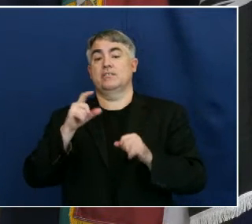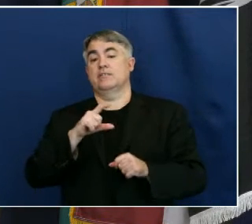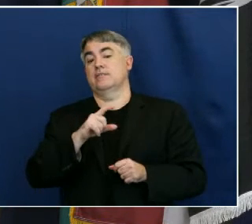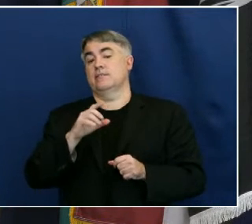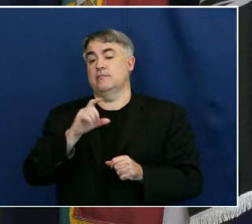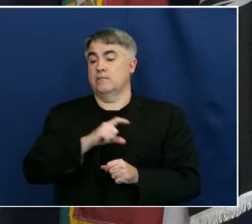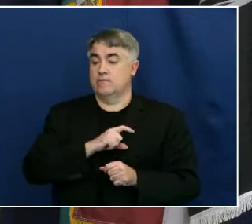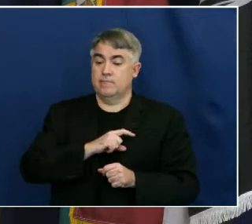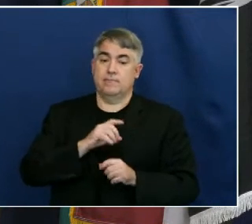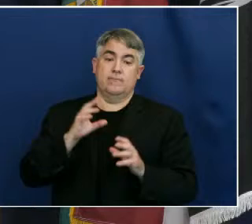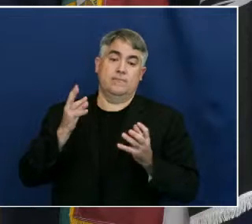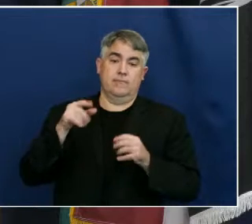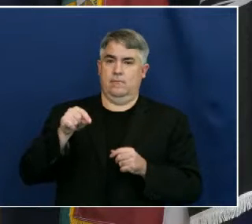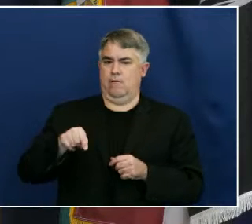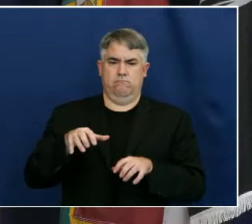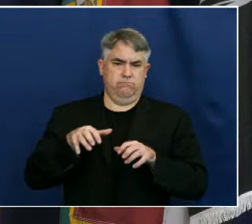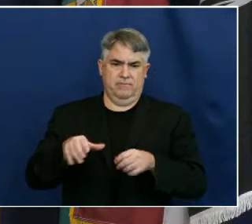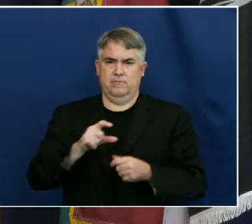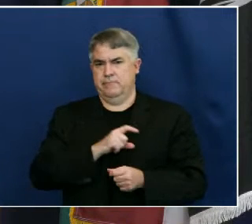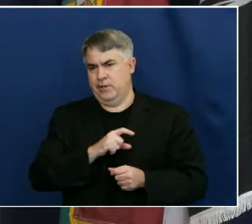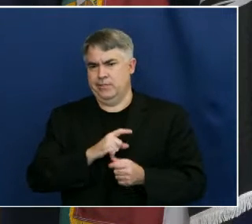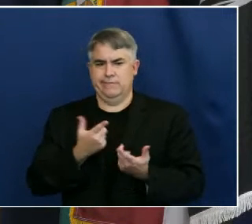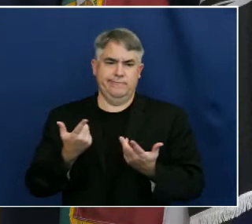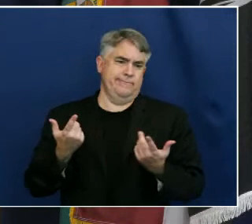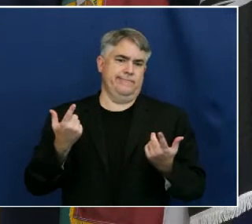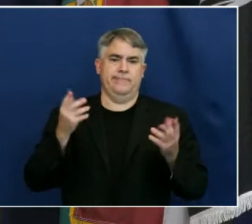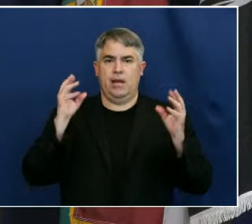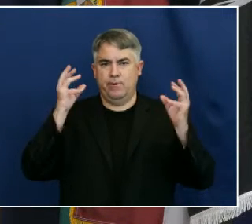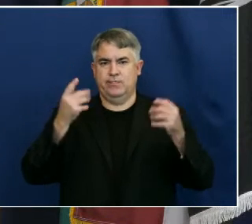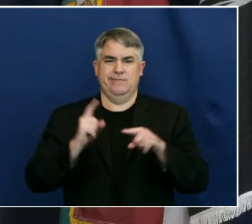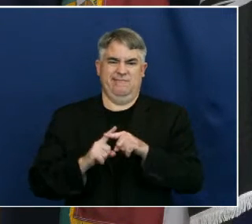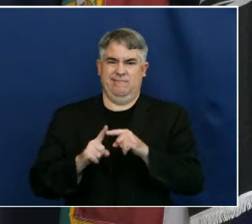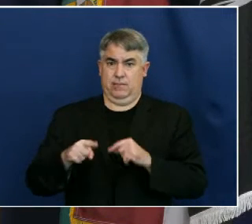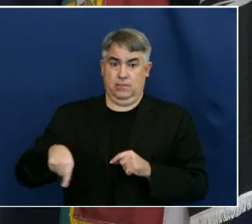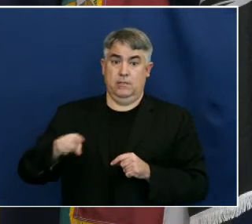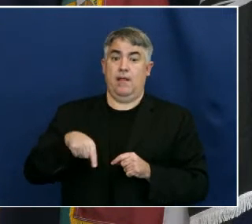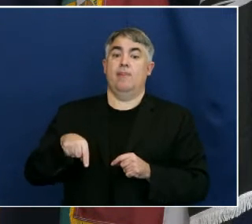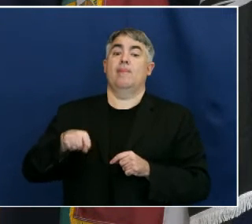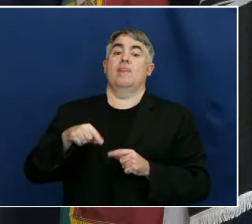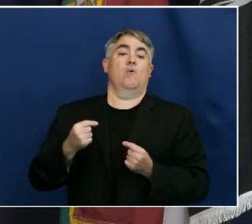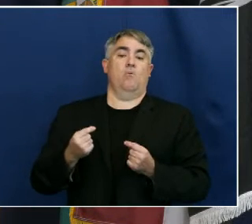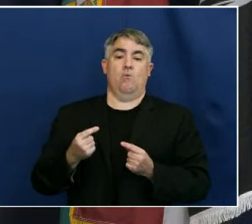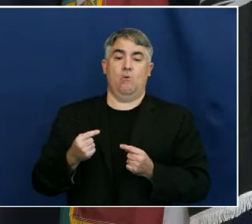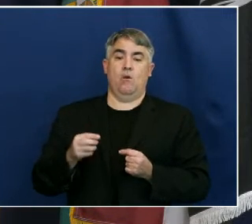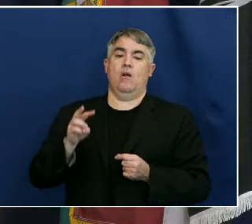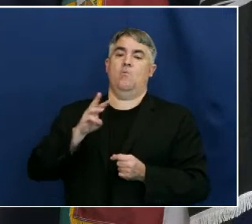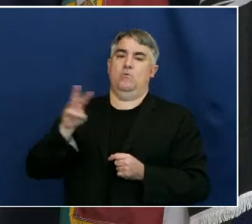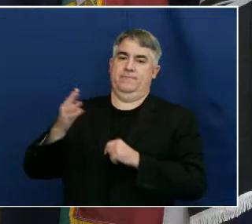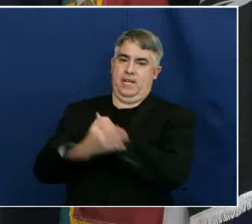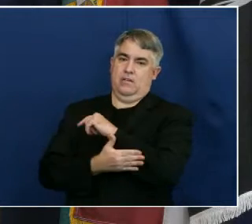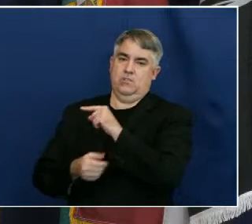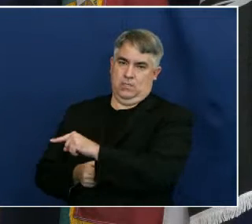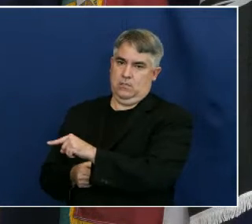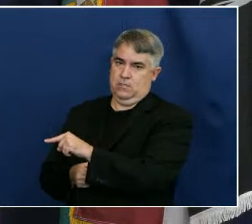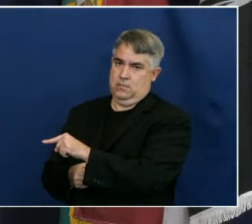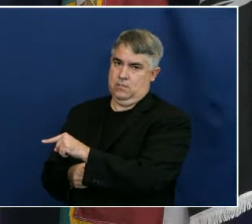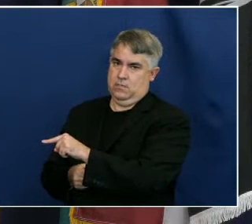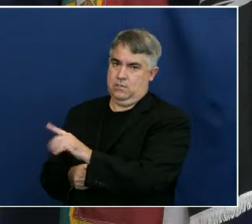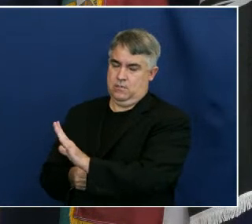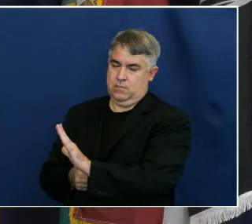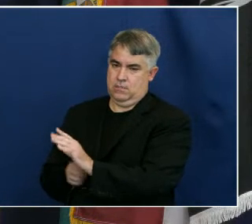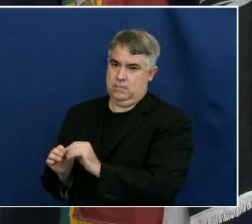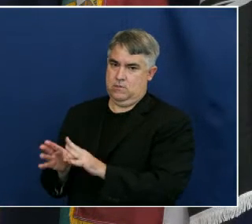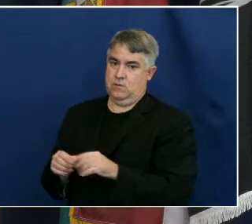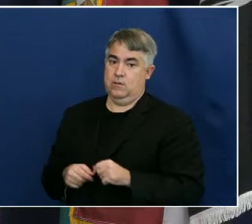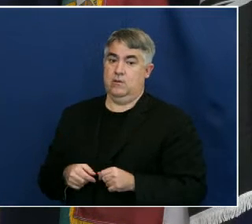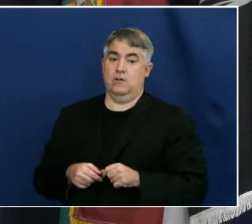sectors includes a lot of things. They can all go to the county website, sign up for an appointment, go to any of those locations. Scripps Health will be